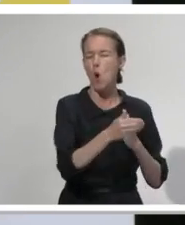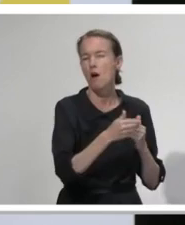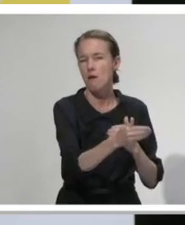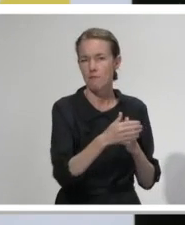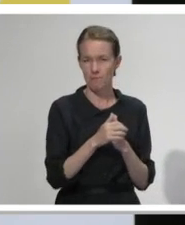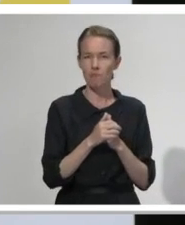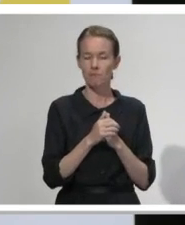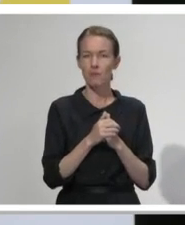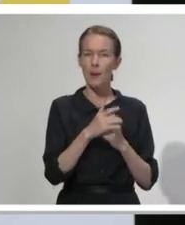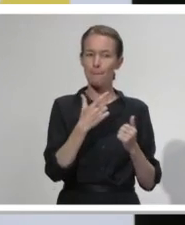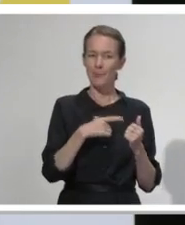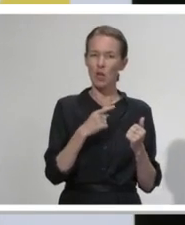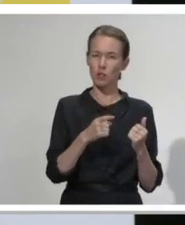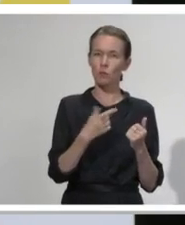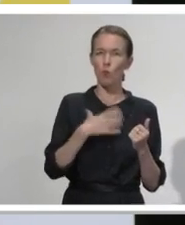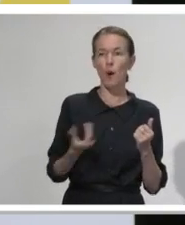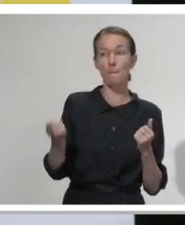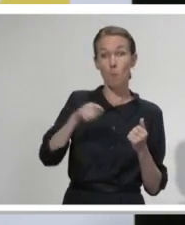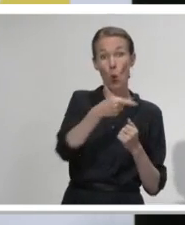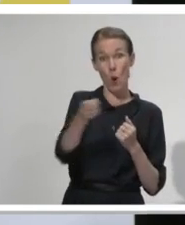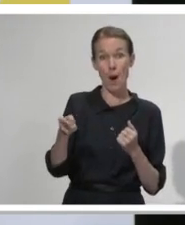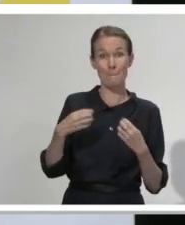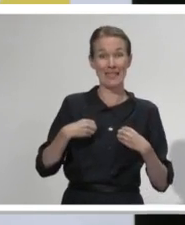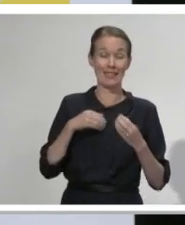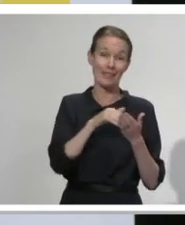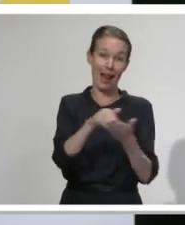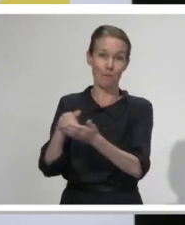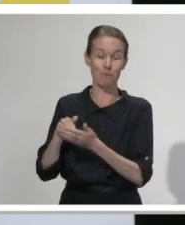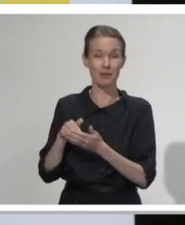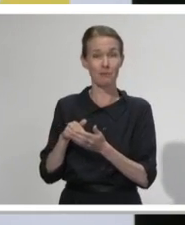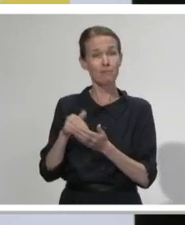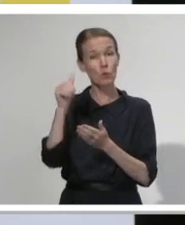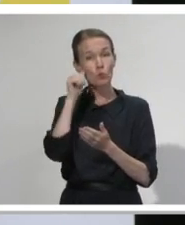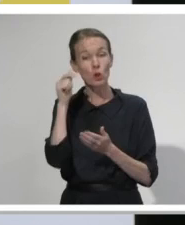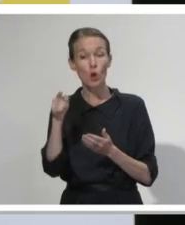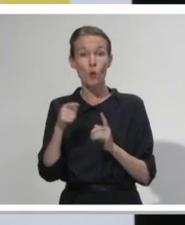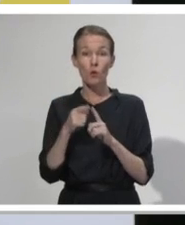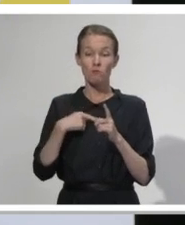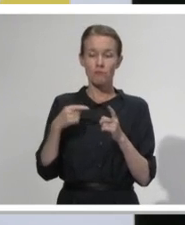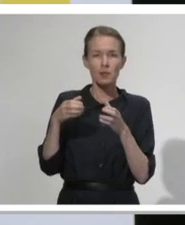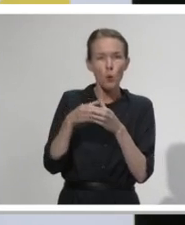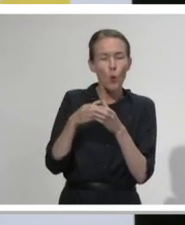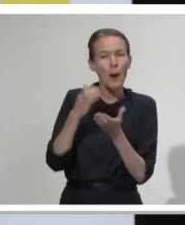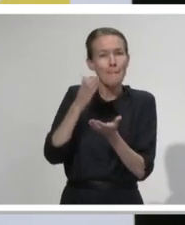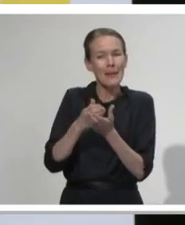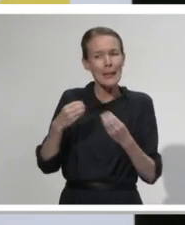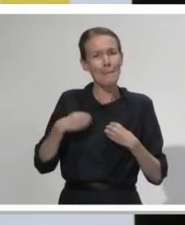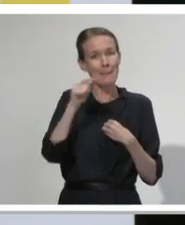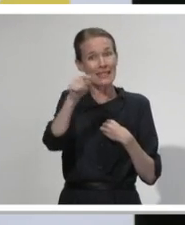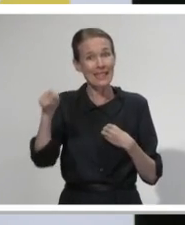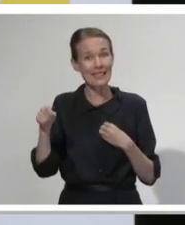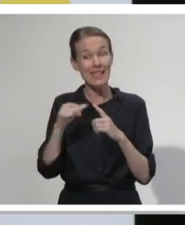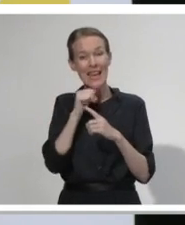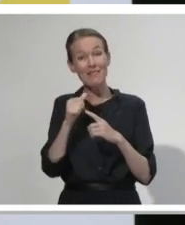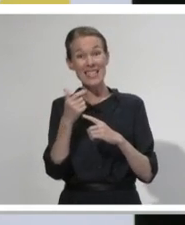is a situation where we're very aware of those small and medium enterprises, 50 FTEs or less. These are the people who, as I